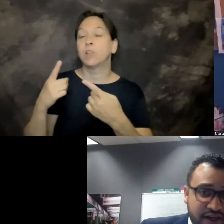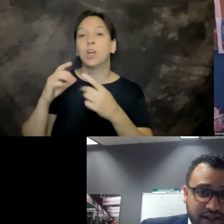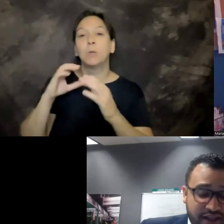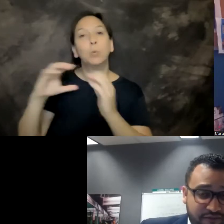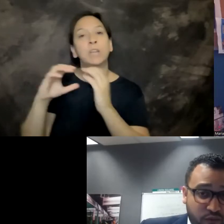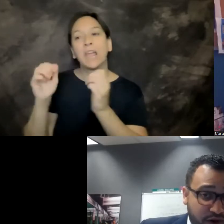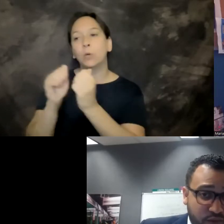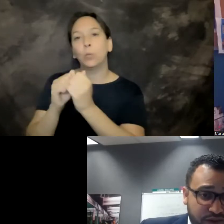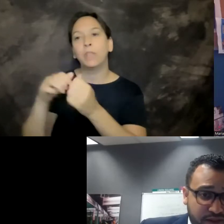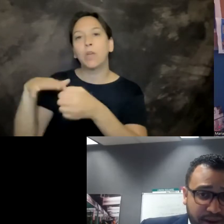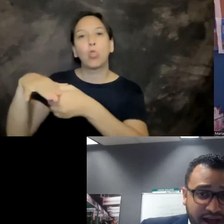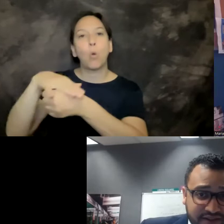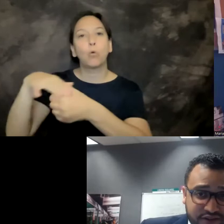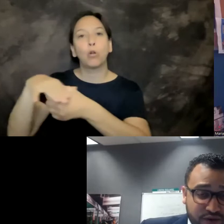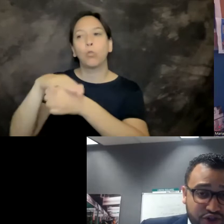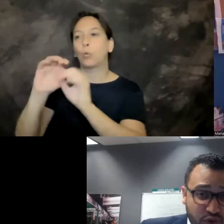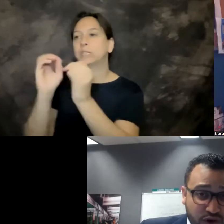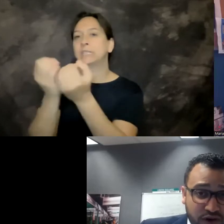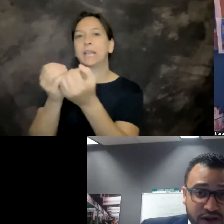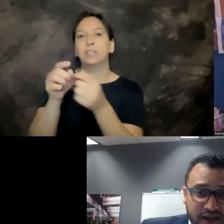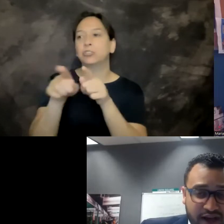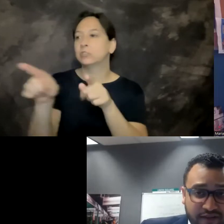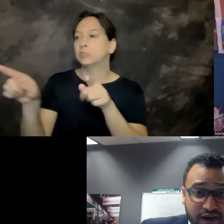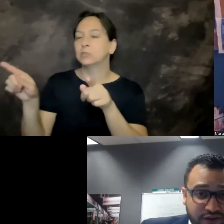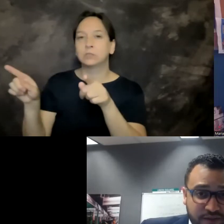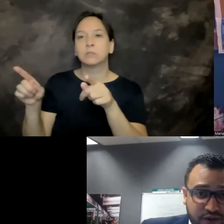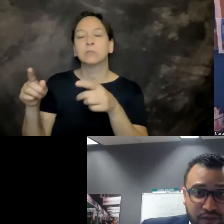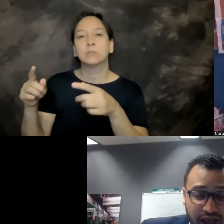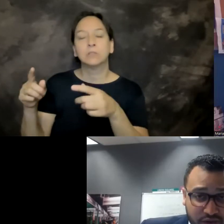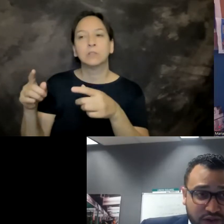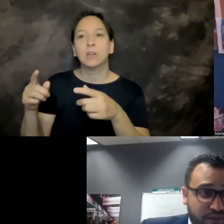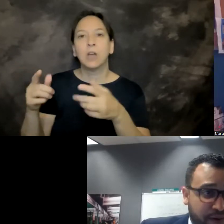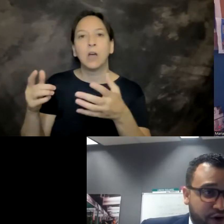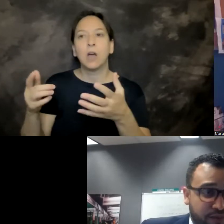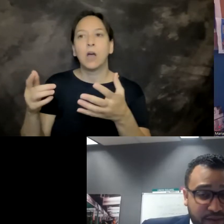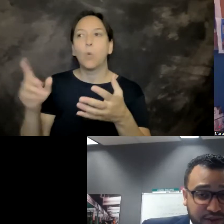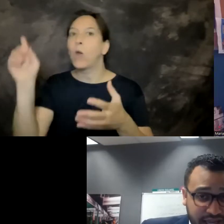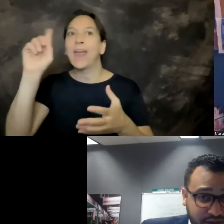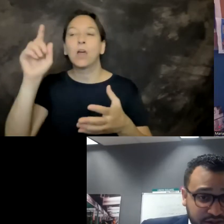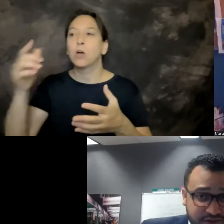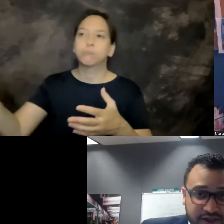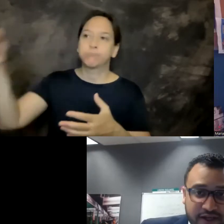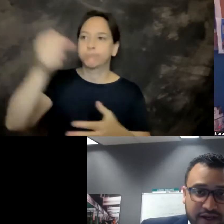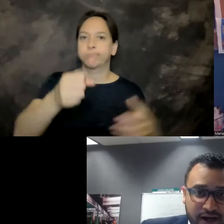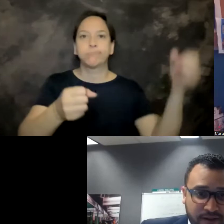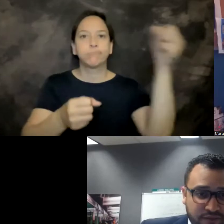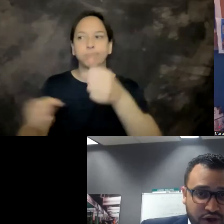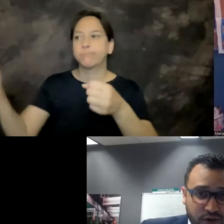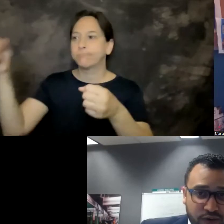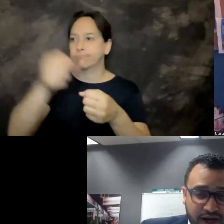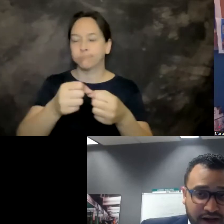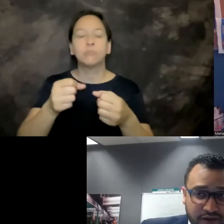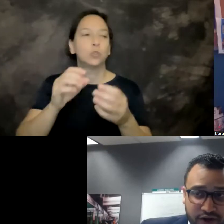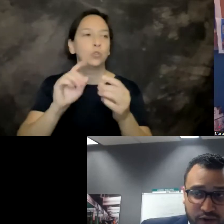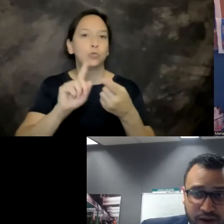organizations that they've been working with in the past to ensure that our teams are adequately prepared to be able to handle this.